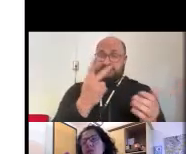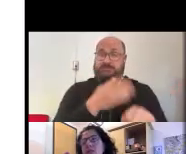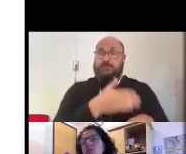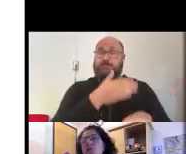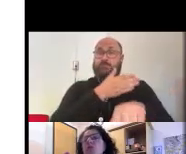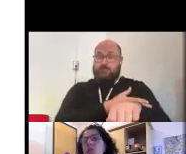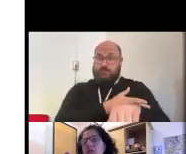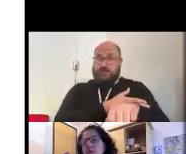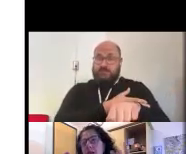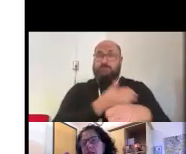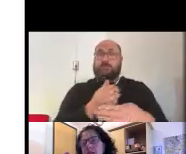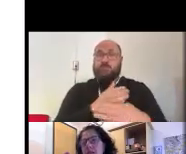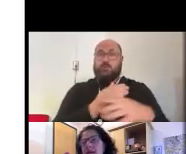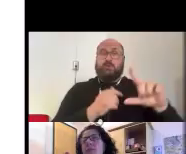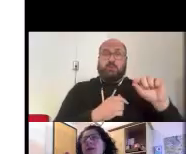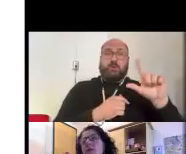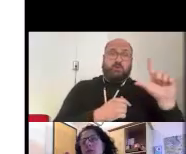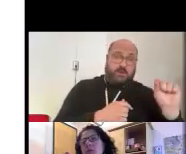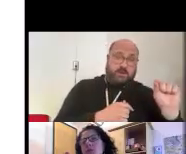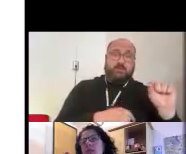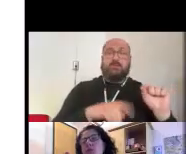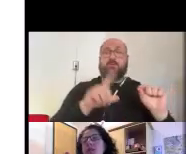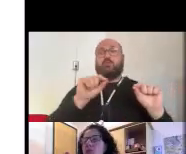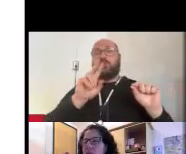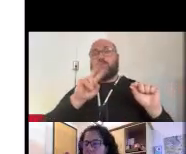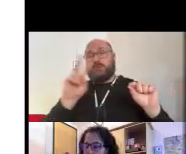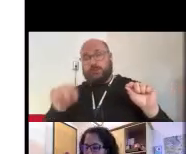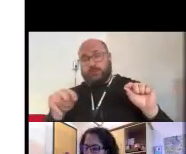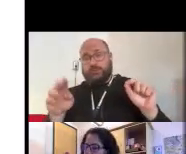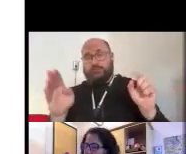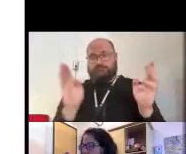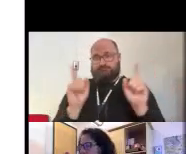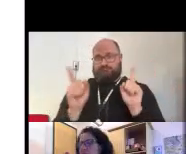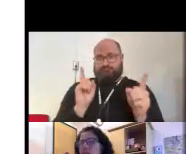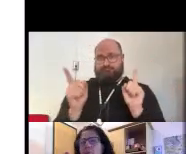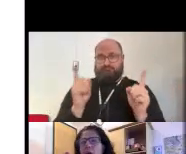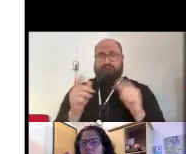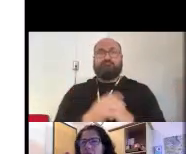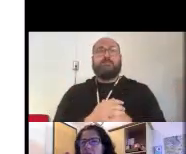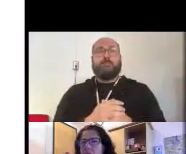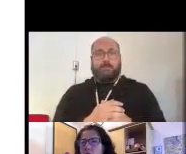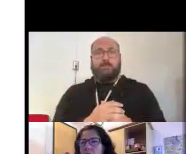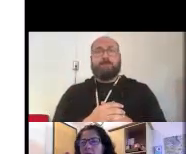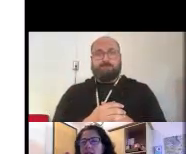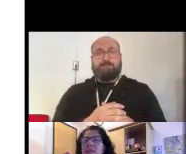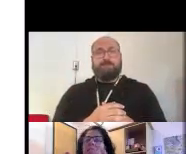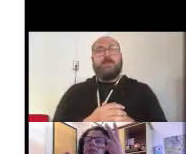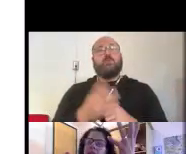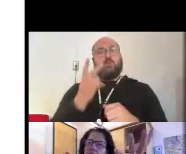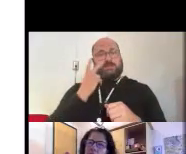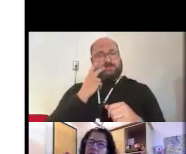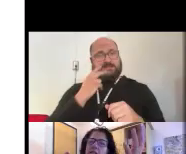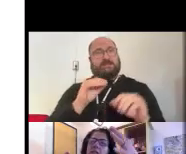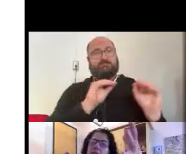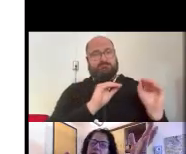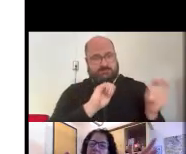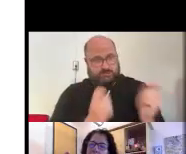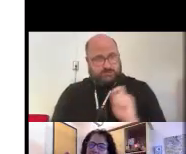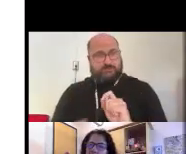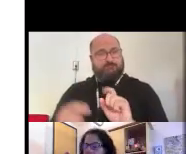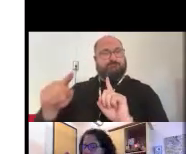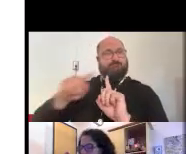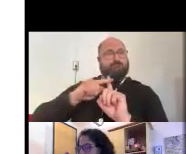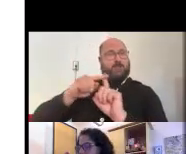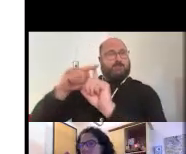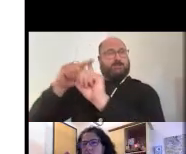year 2022, 2020, or between 2020 and 2022. It's a very positive movement, suggests some of